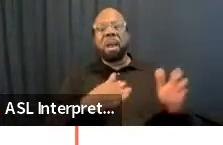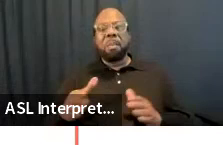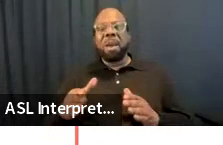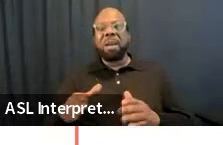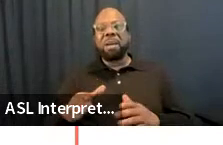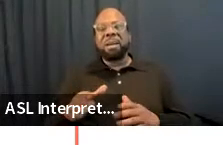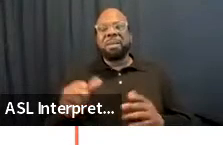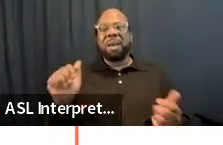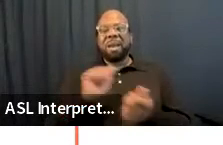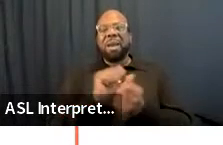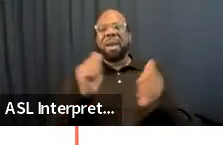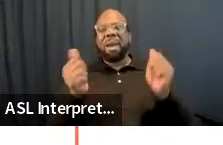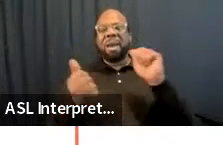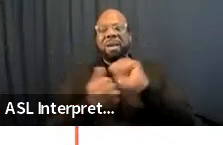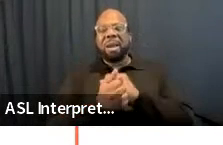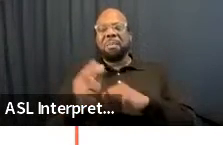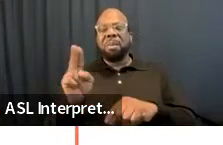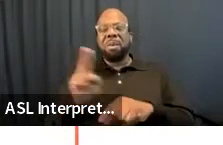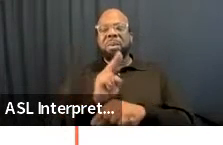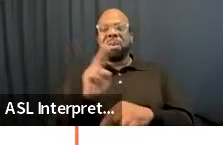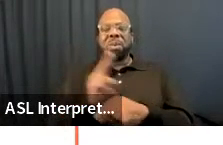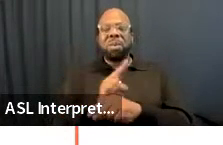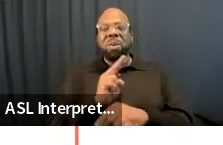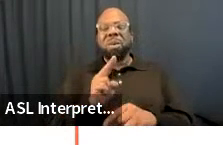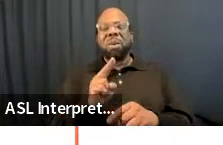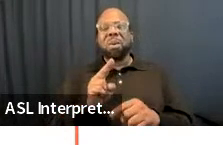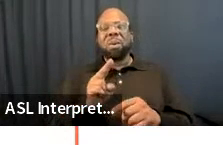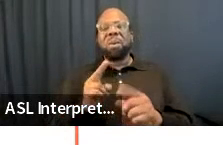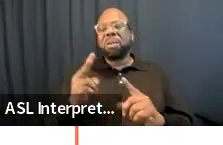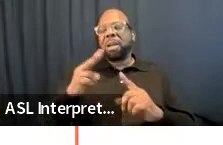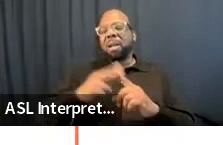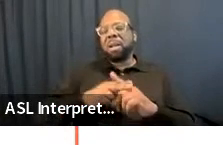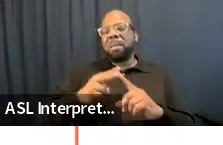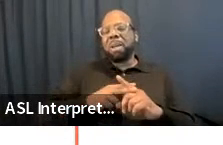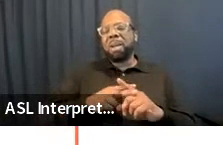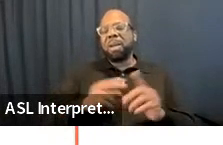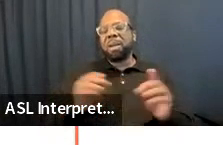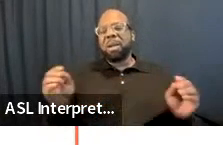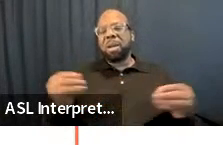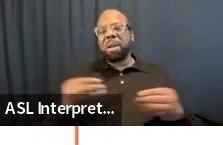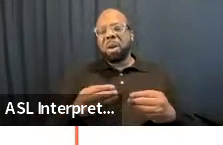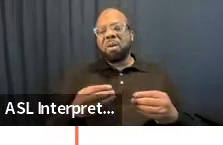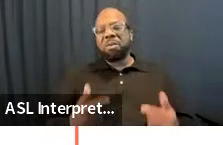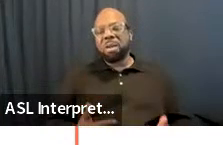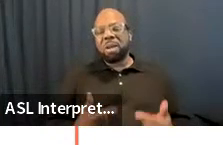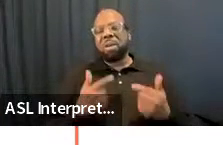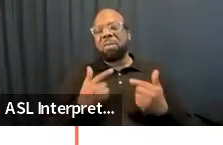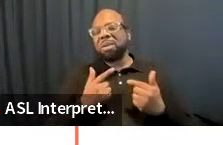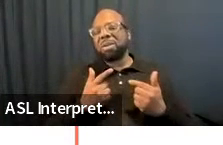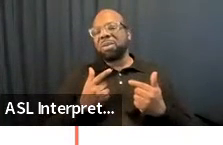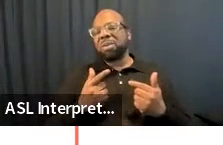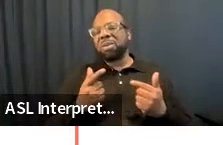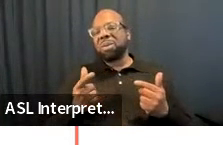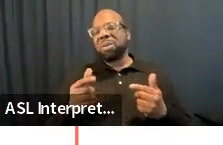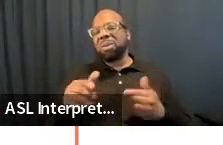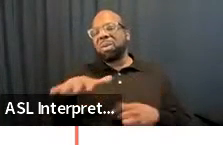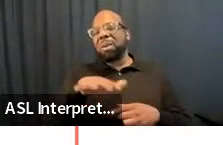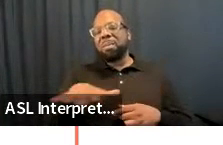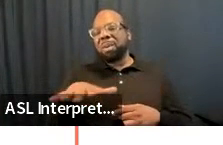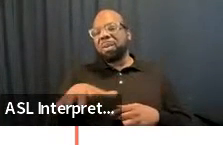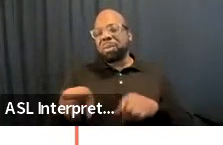and conversion of vacant space apply to office to residential conversions as well? Yeah, thanks for the question on